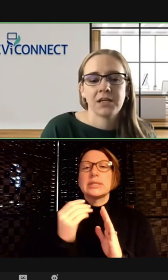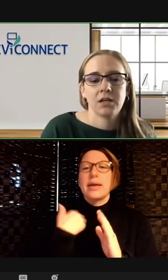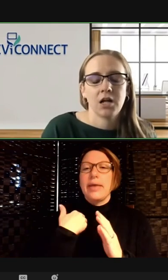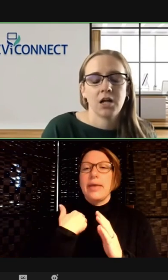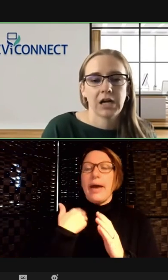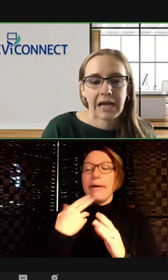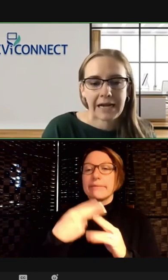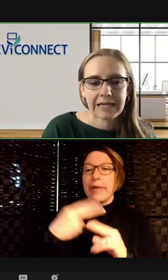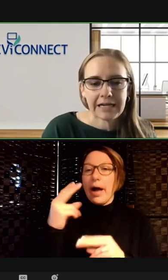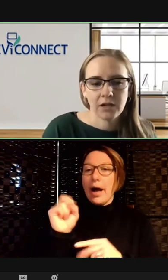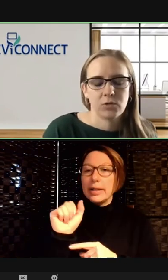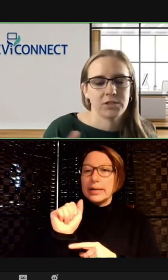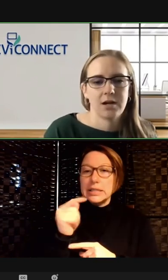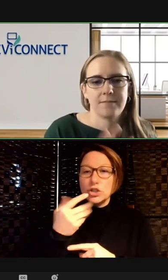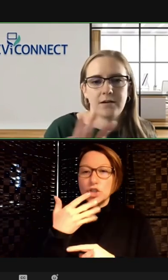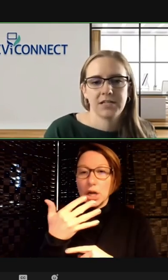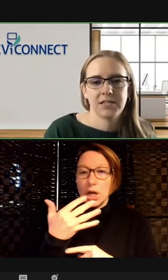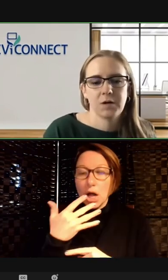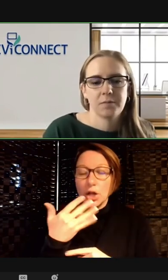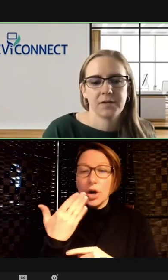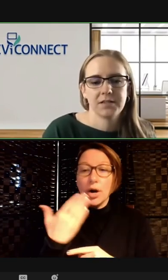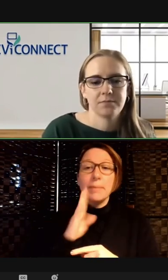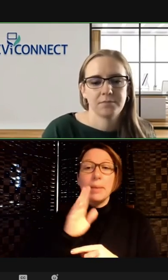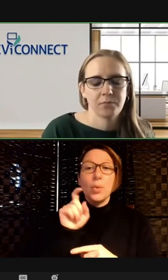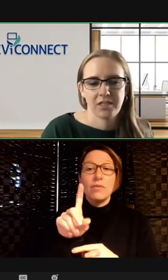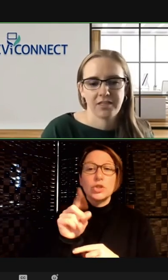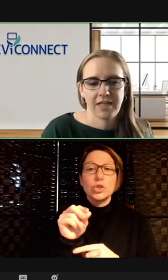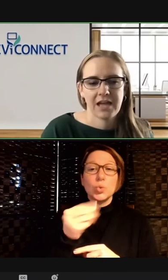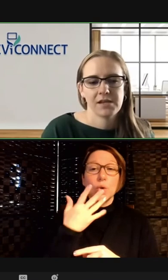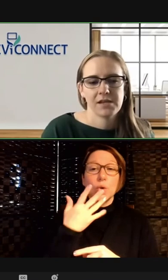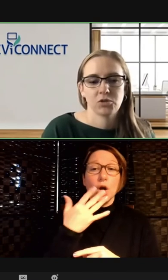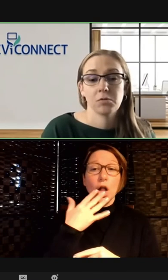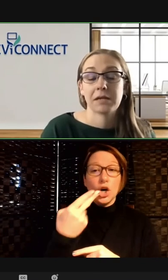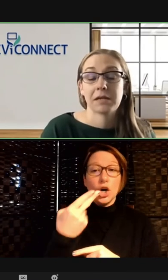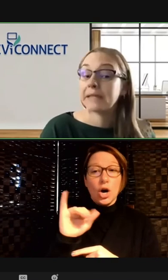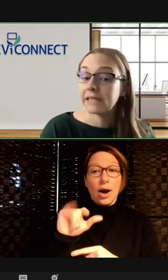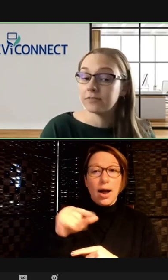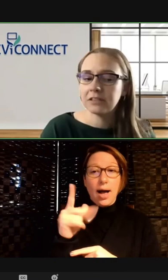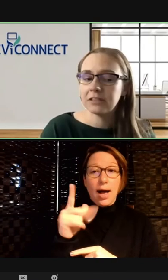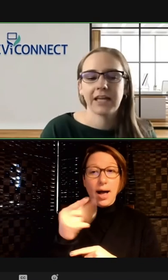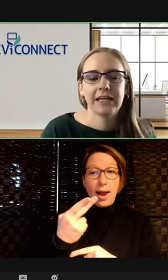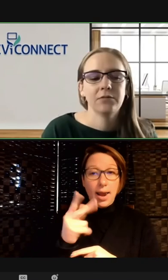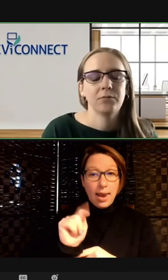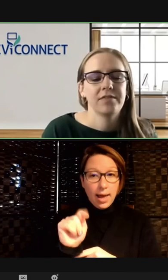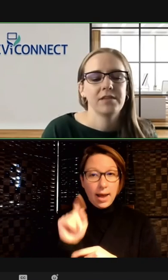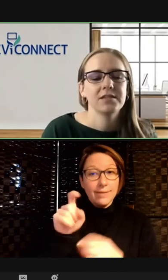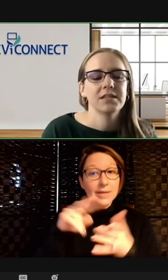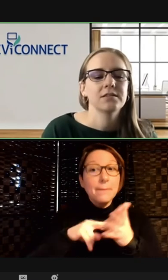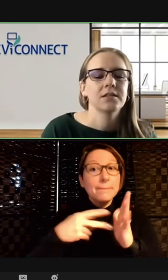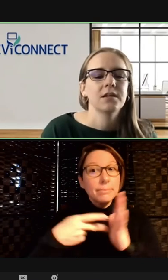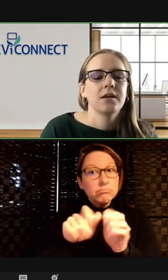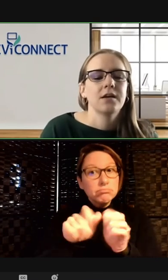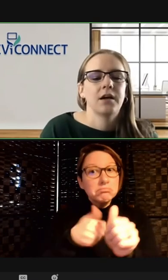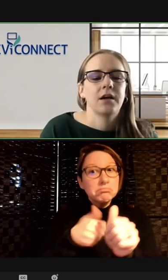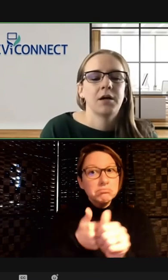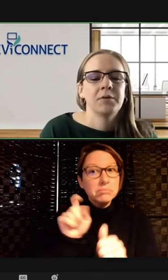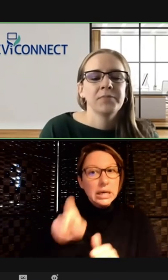need to begin color highlighting, and we'll talk about its purpose with that, making sure we're being meaningful again with these